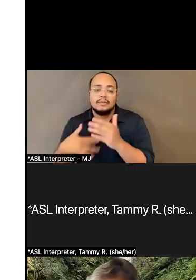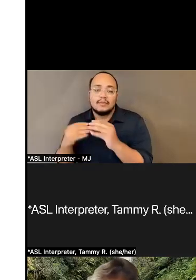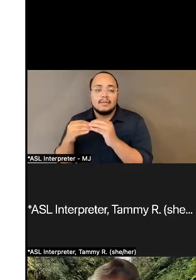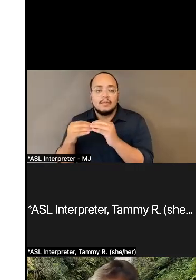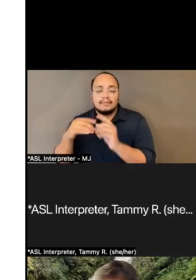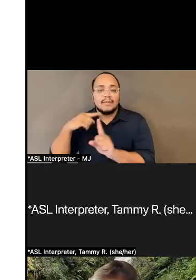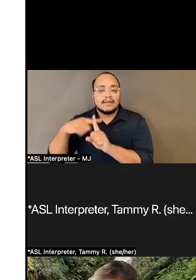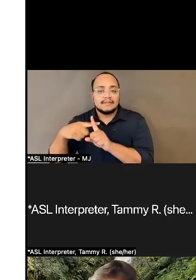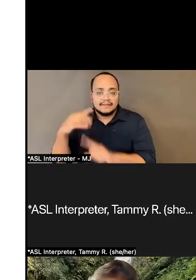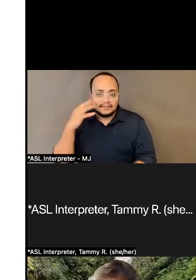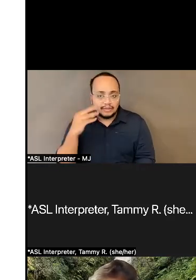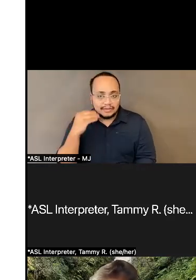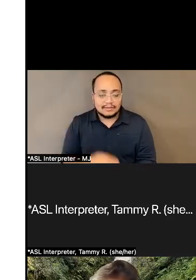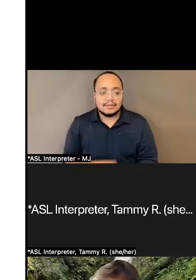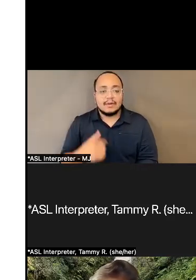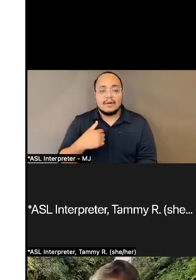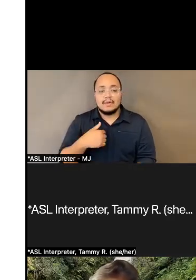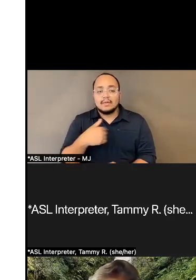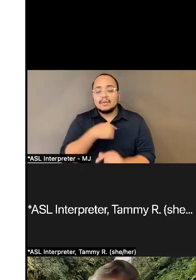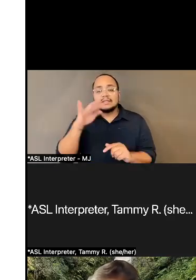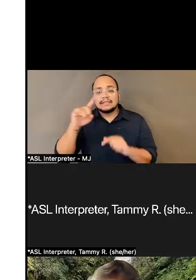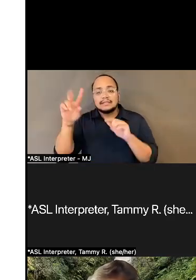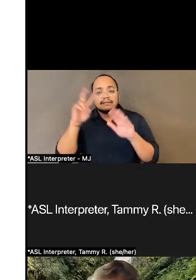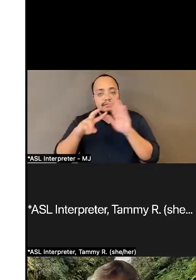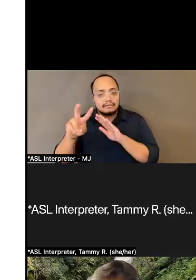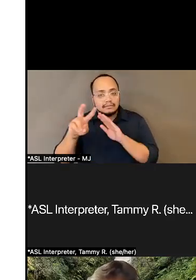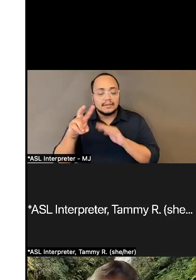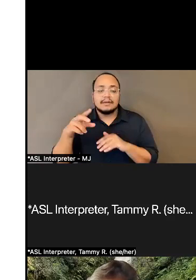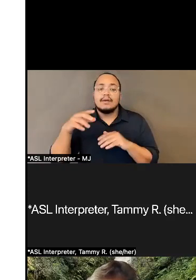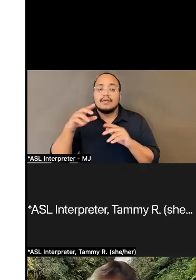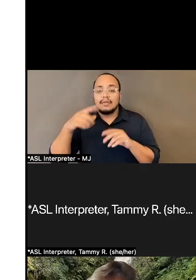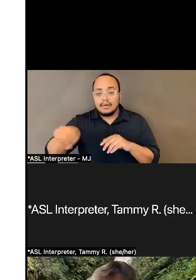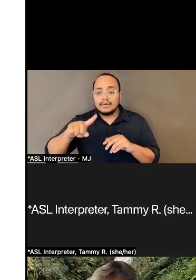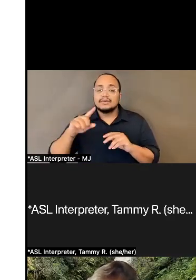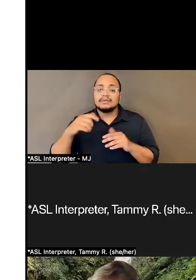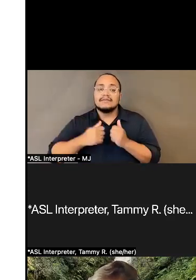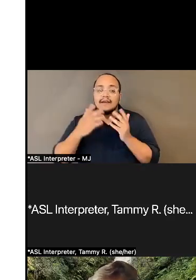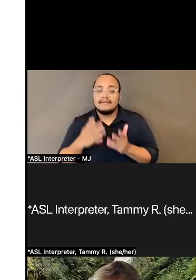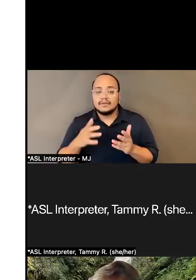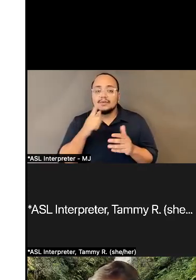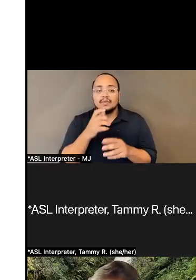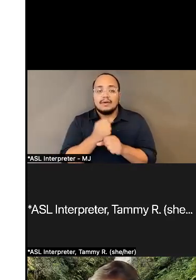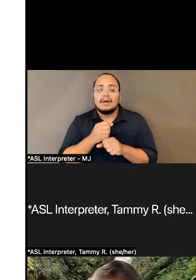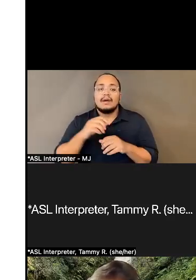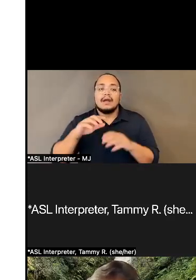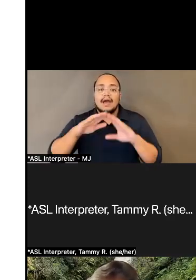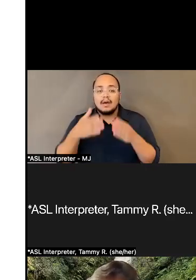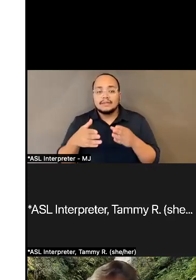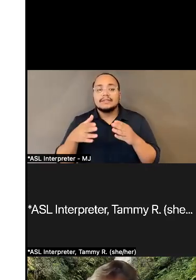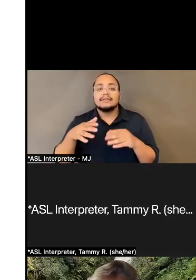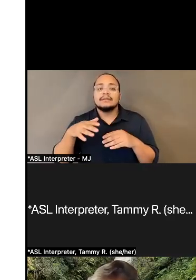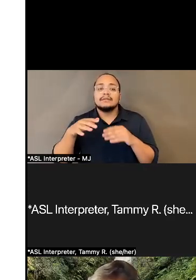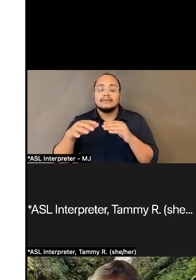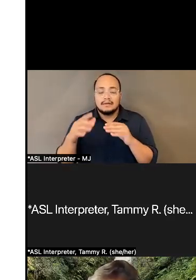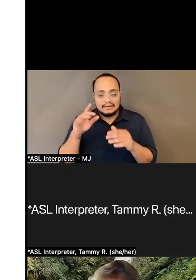expected and hypothesized. Those who received DVHF had greater housing stability across all of those